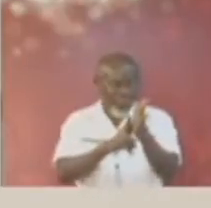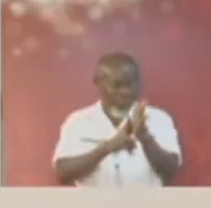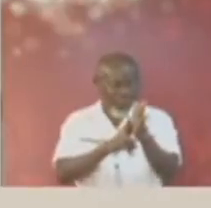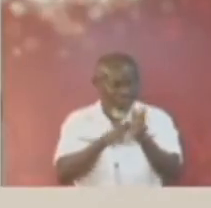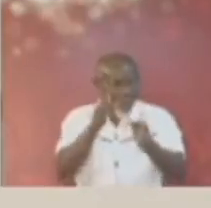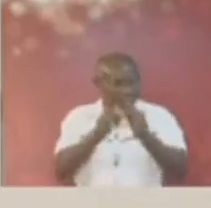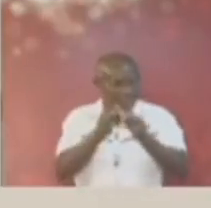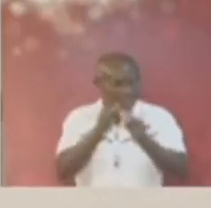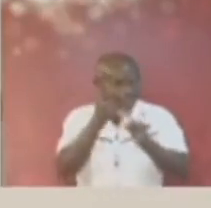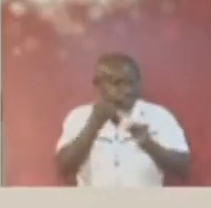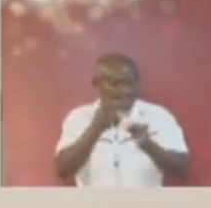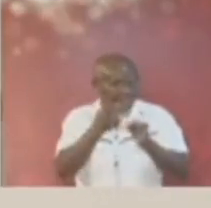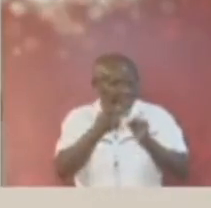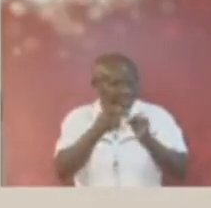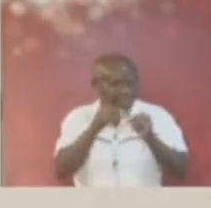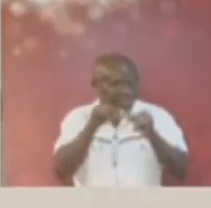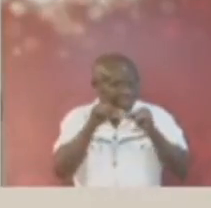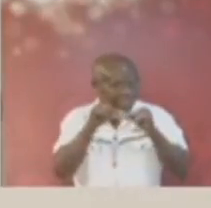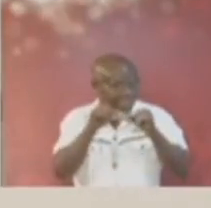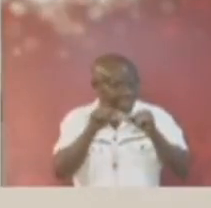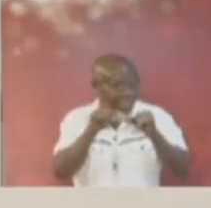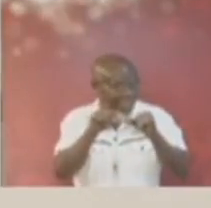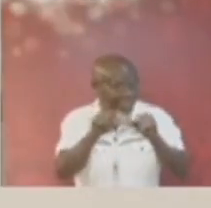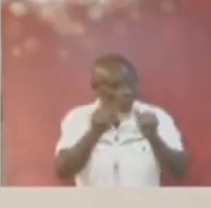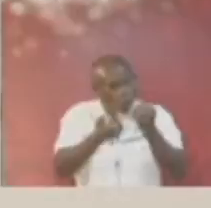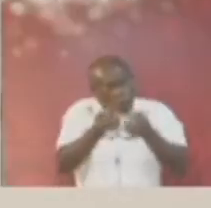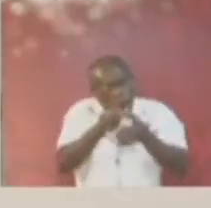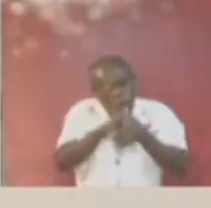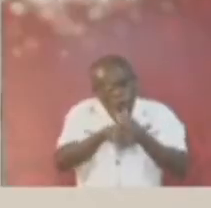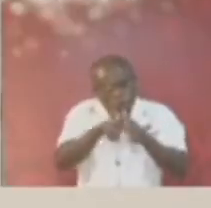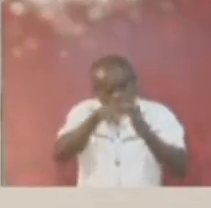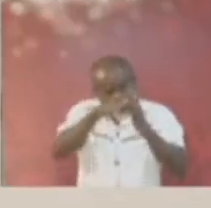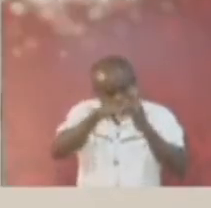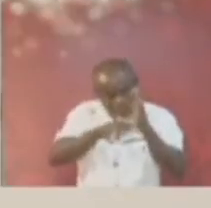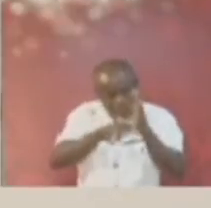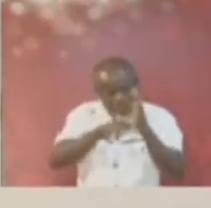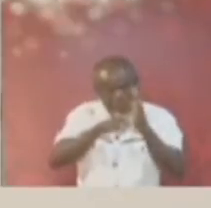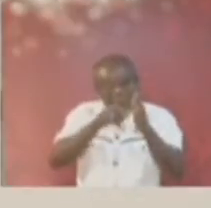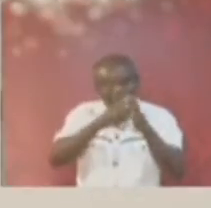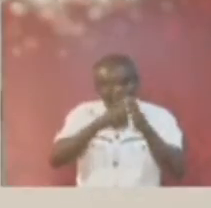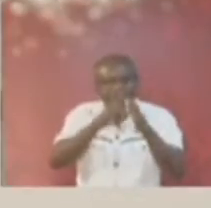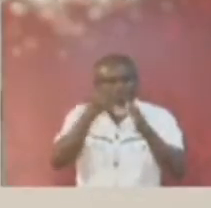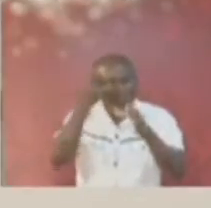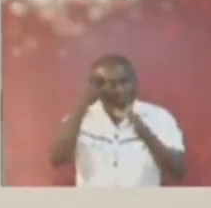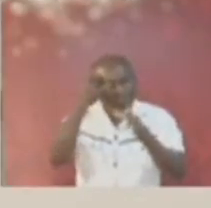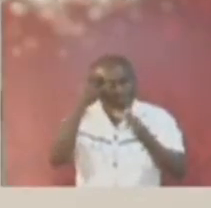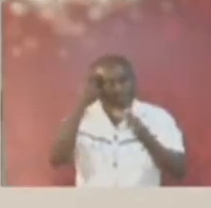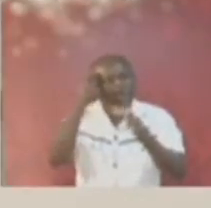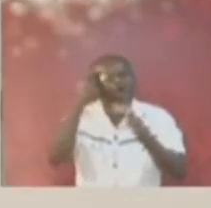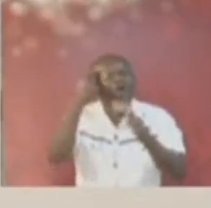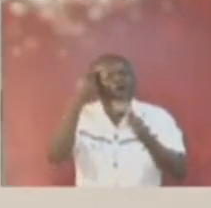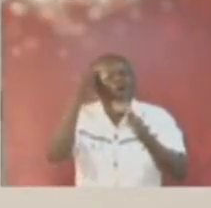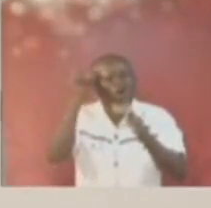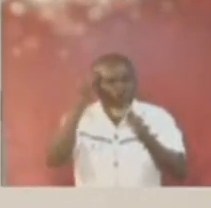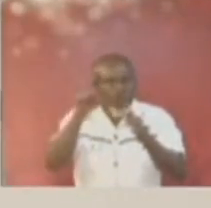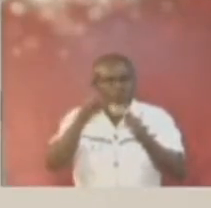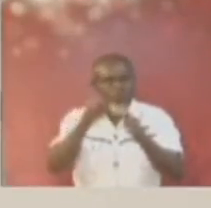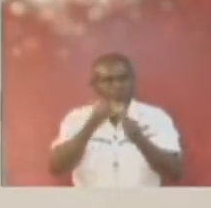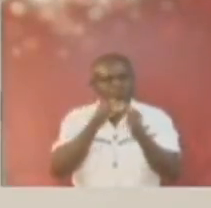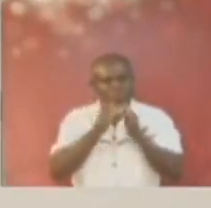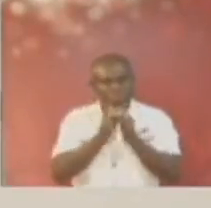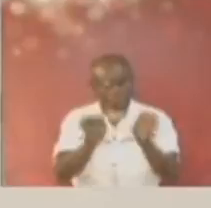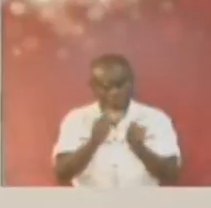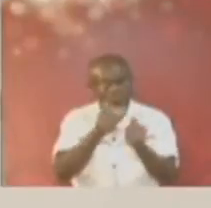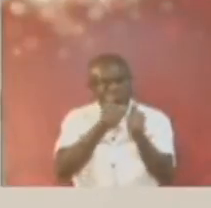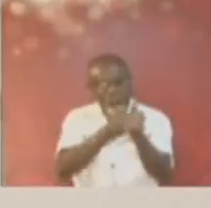steady or going down, then we say we're holding the fort with respect to the recommendations, and we want to